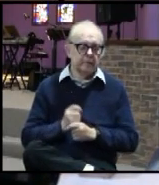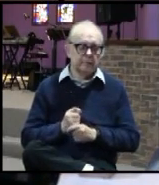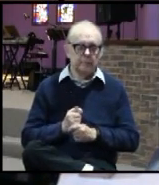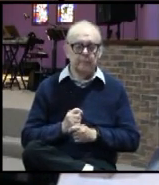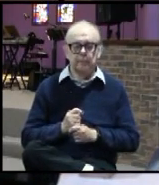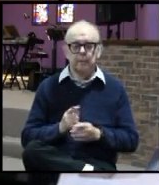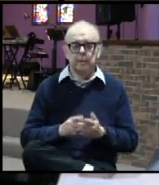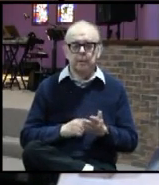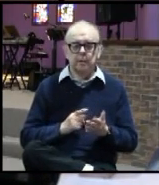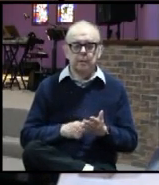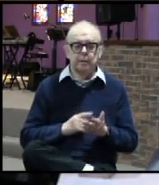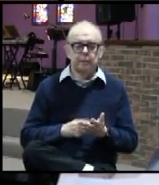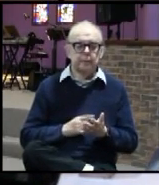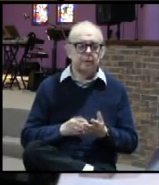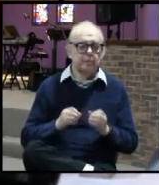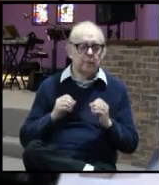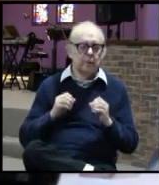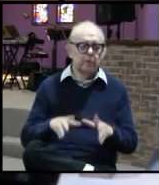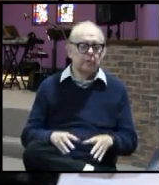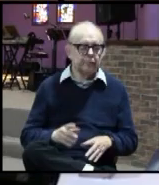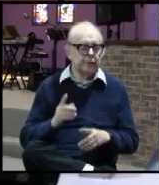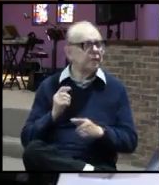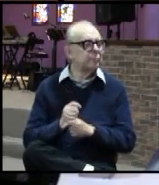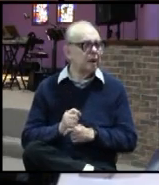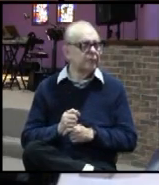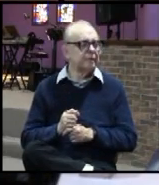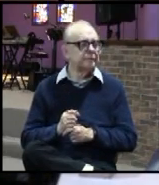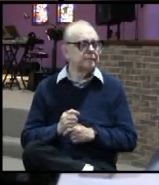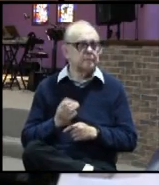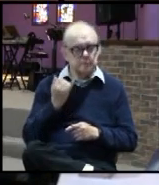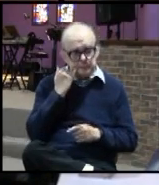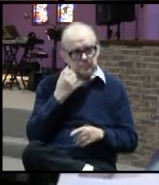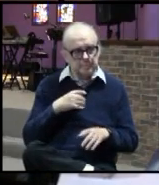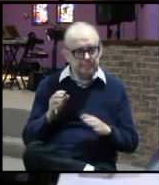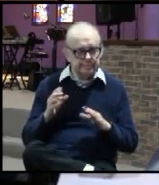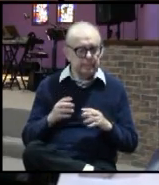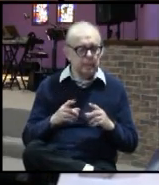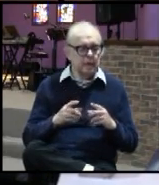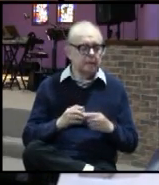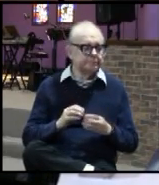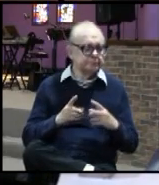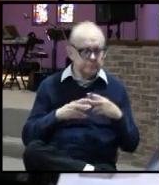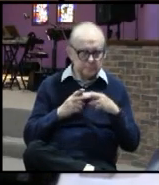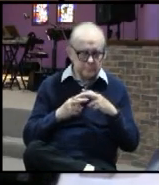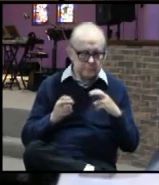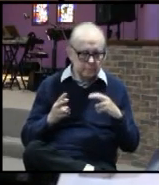begin to start losing those trusts. If I was to take a survey this morning and